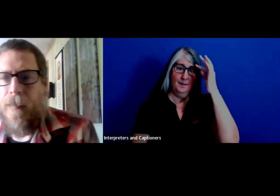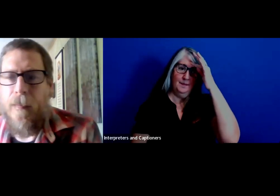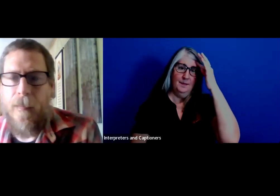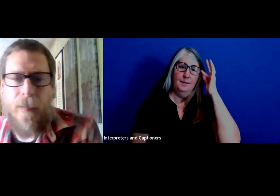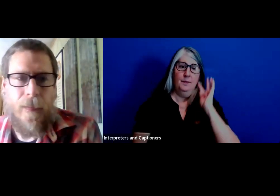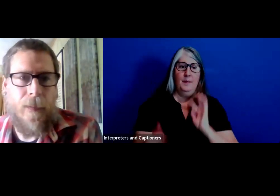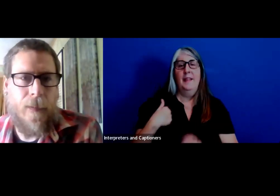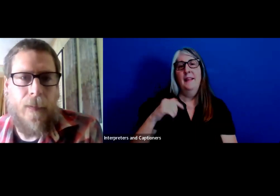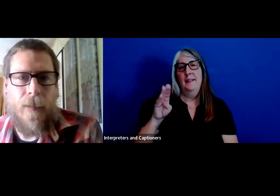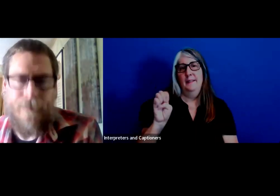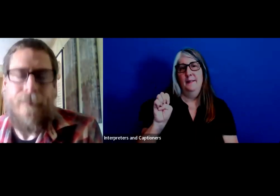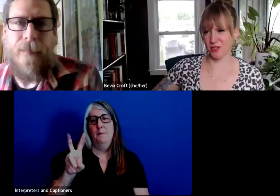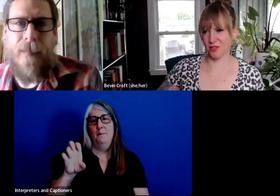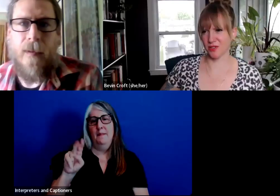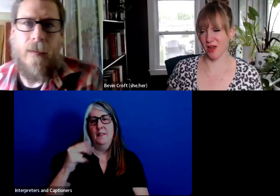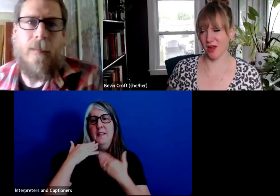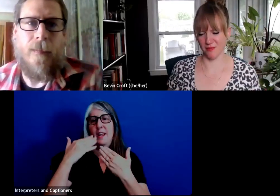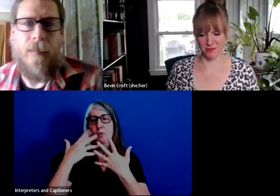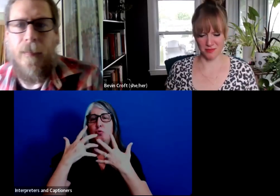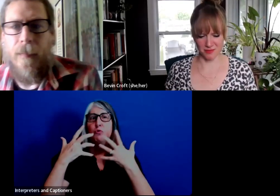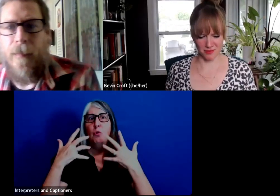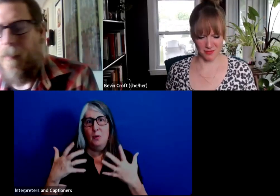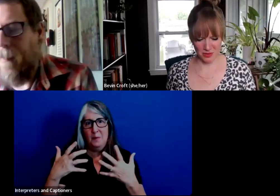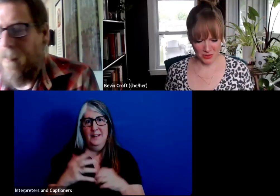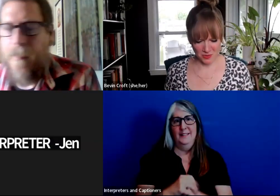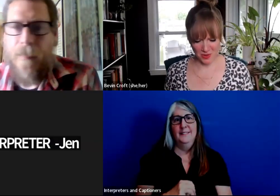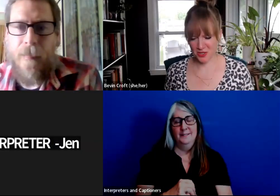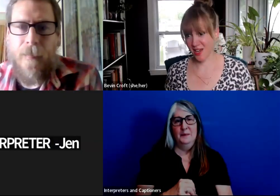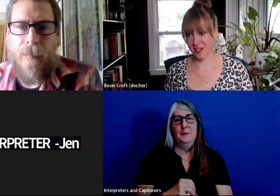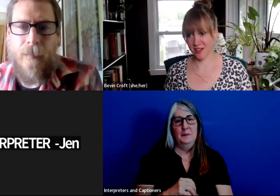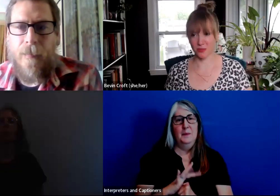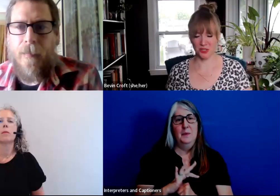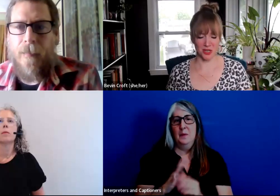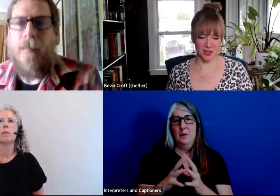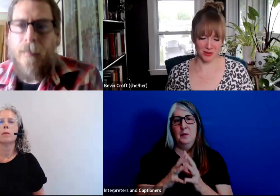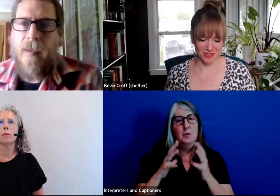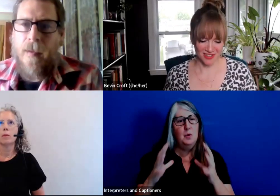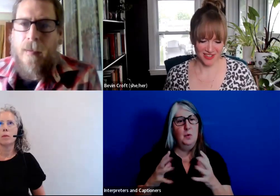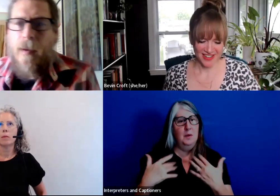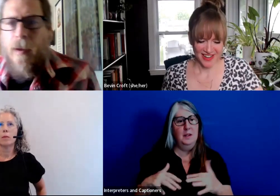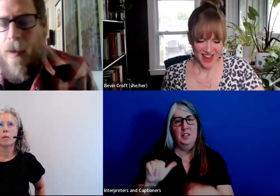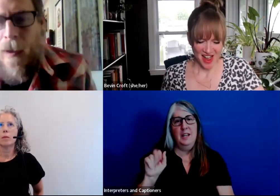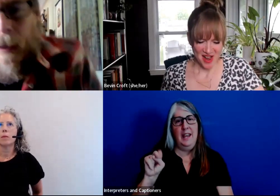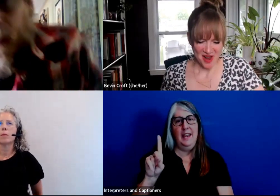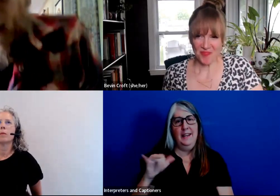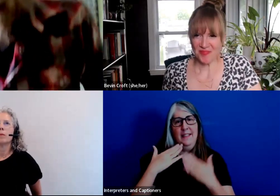This is Bevan. Thank you so much. There was so much in that, Andy. Appreciate you.